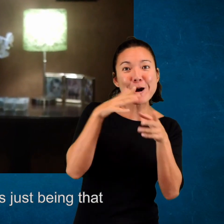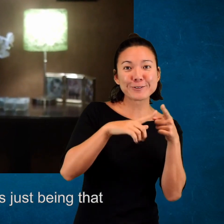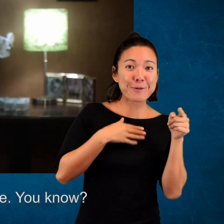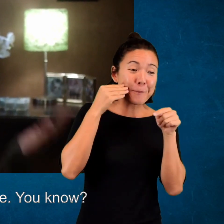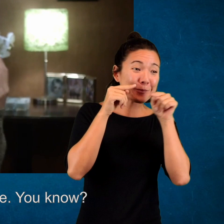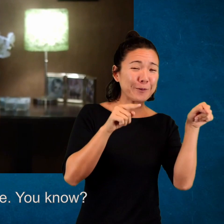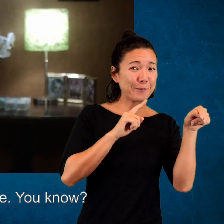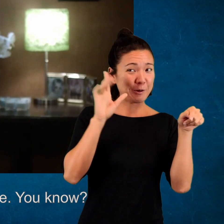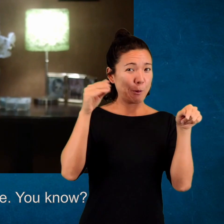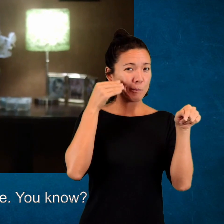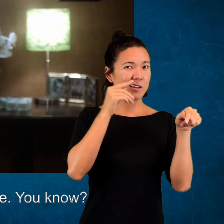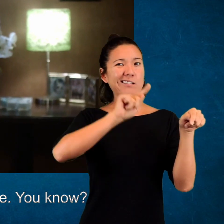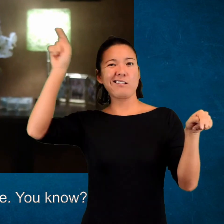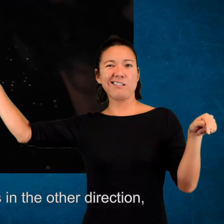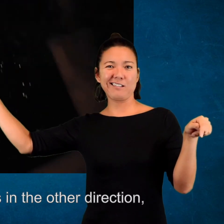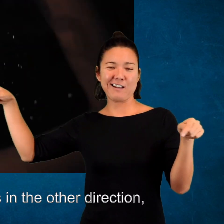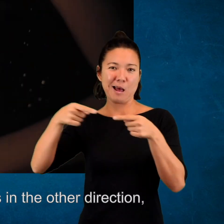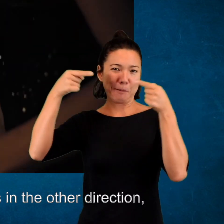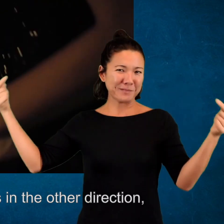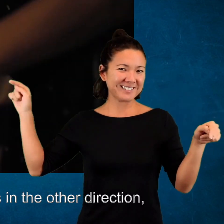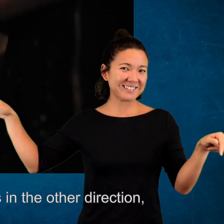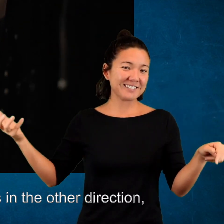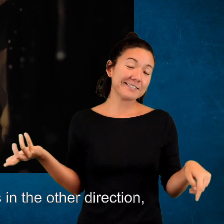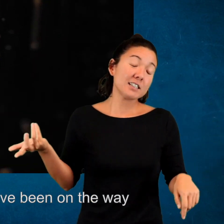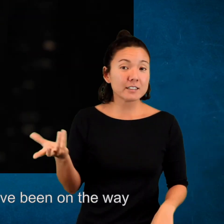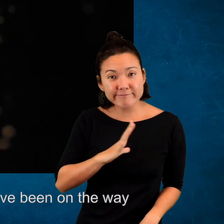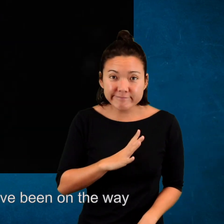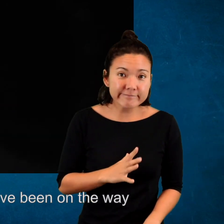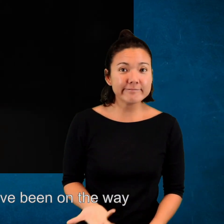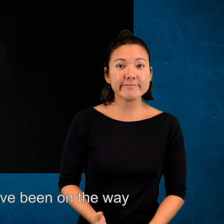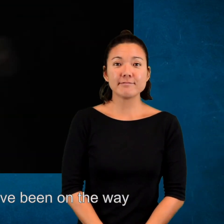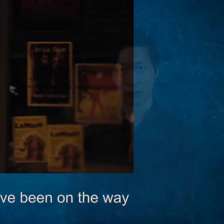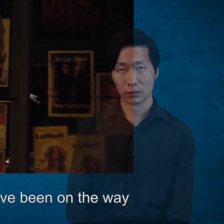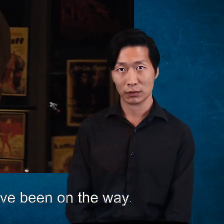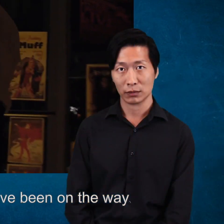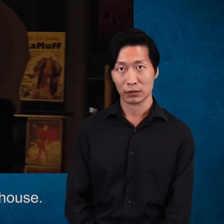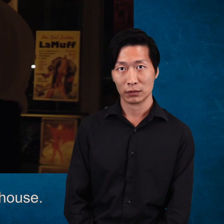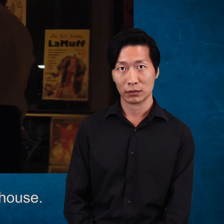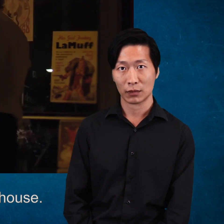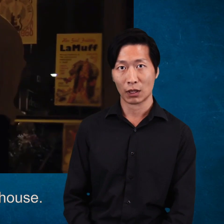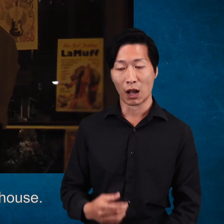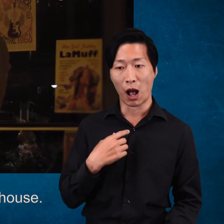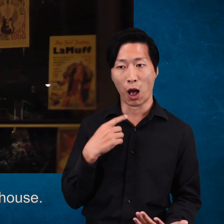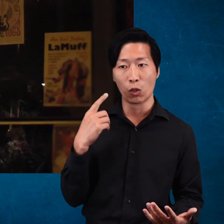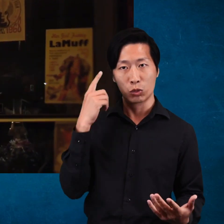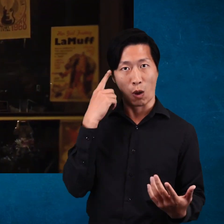that shining prince, you know? Even if my house was in the other direction, I'm sure it would have been on the way to his house.